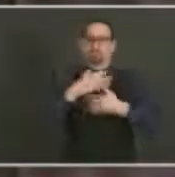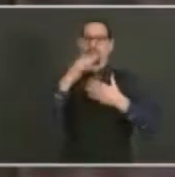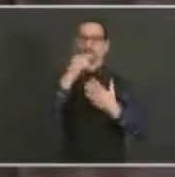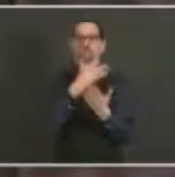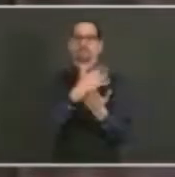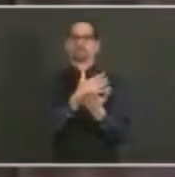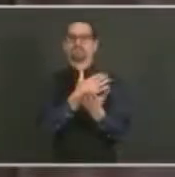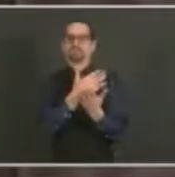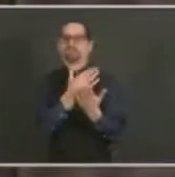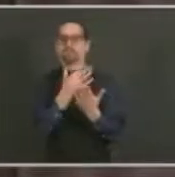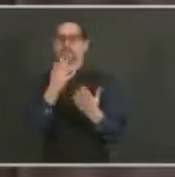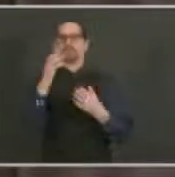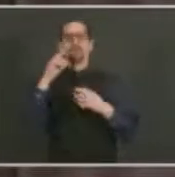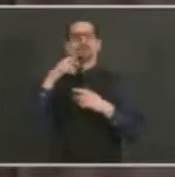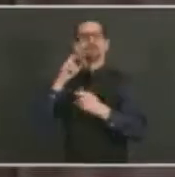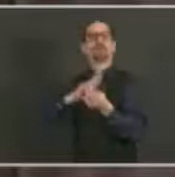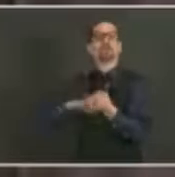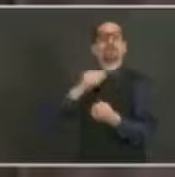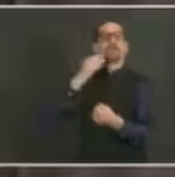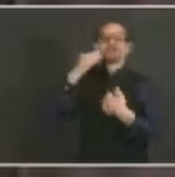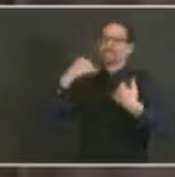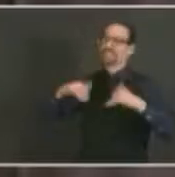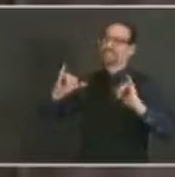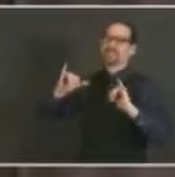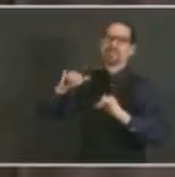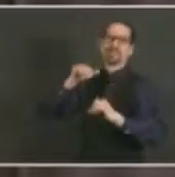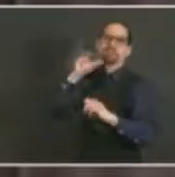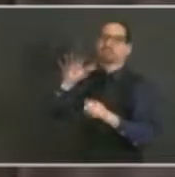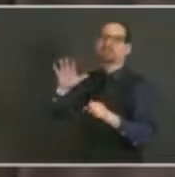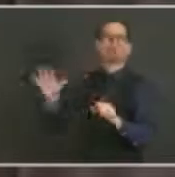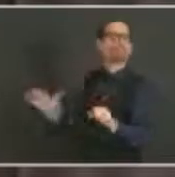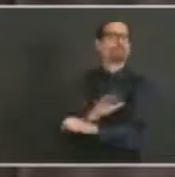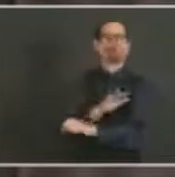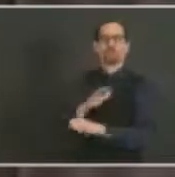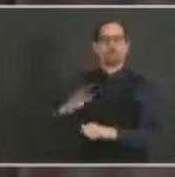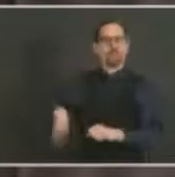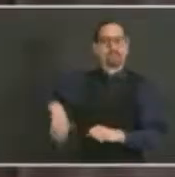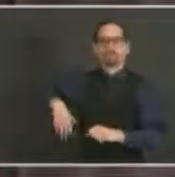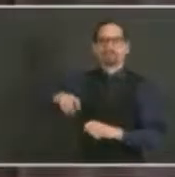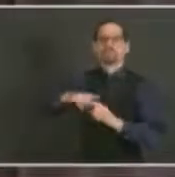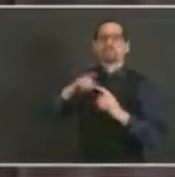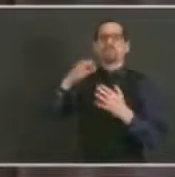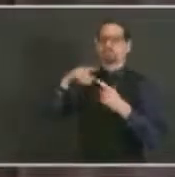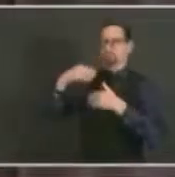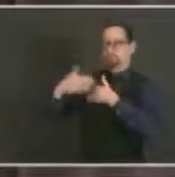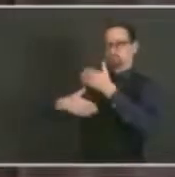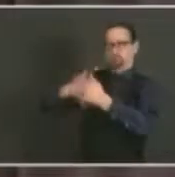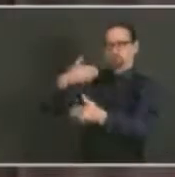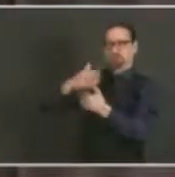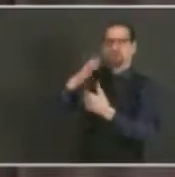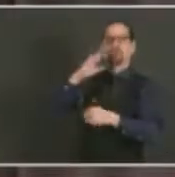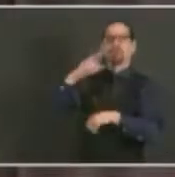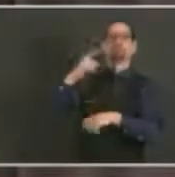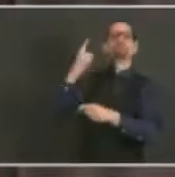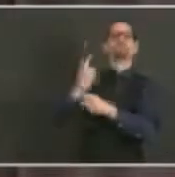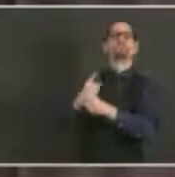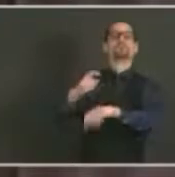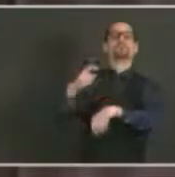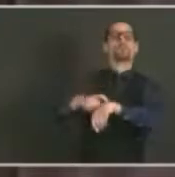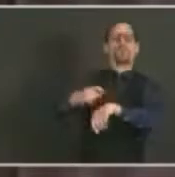more facilities that need to be included. It is the right time to start engaging further about how to